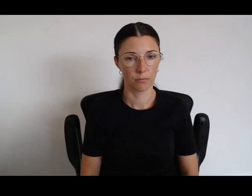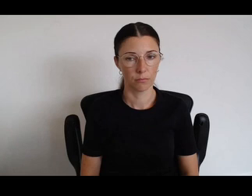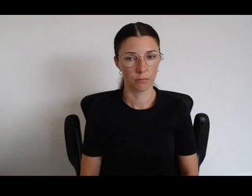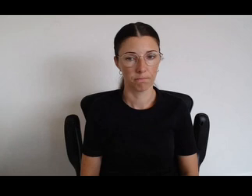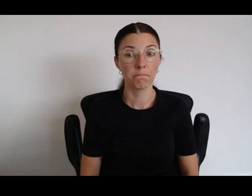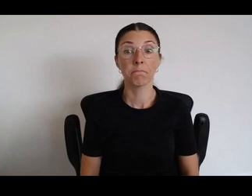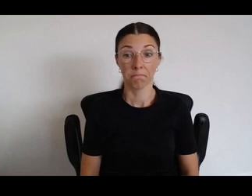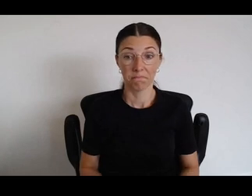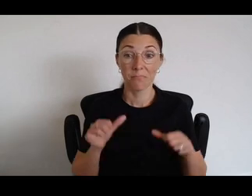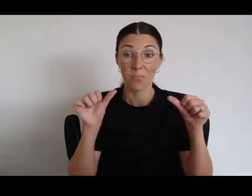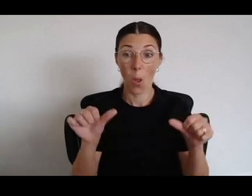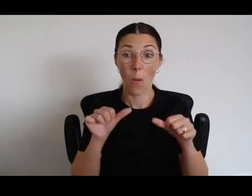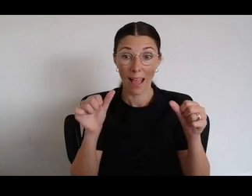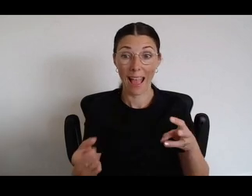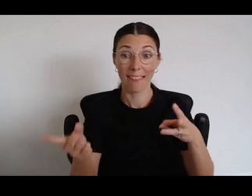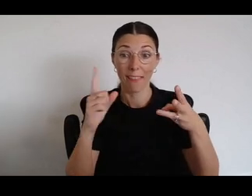Okay, and then the third one.